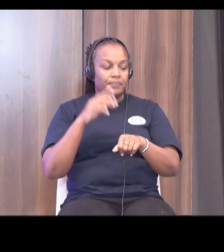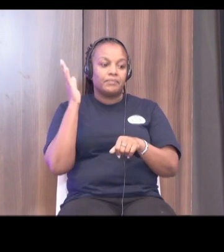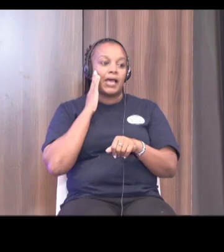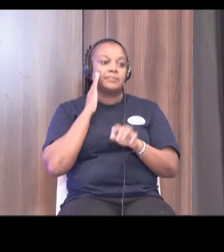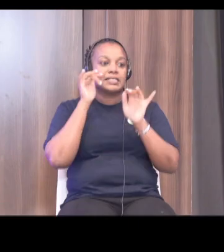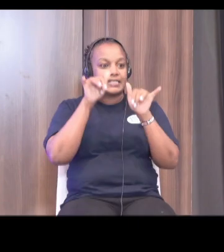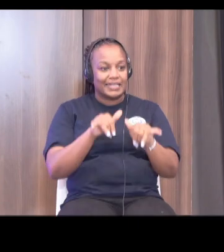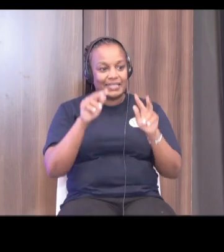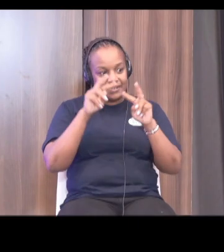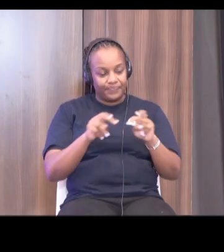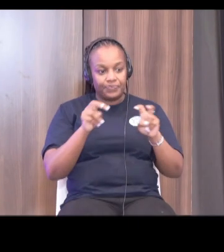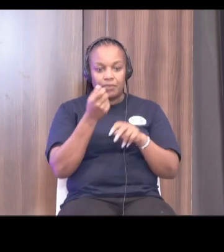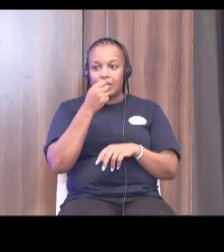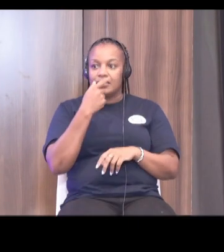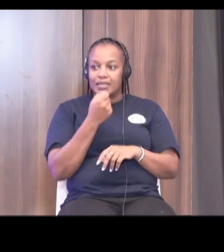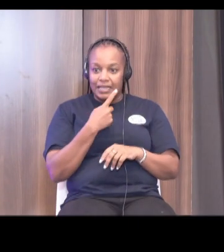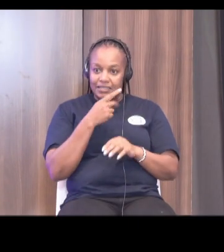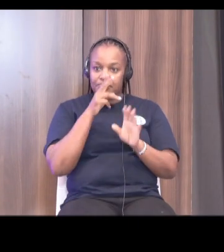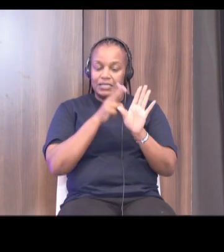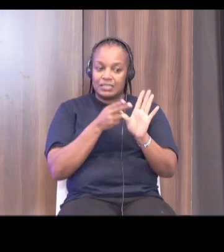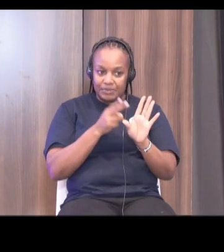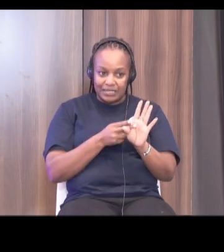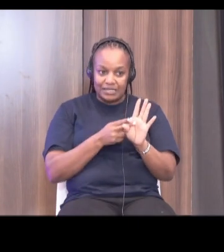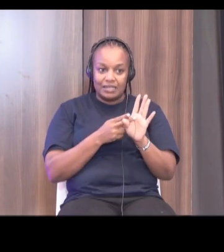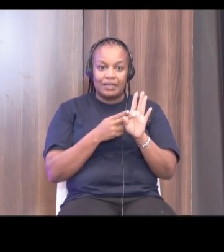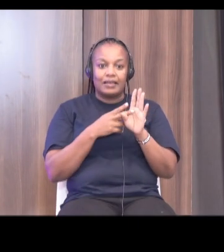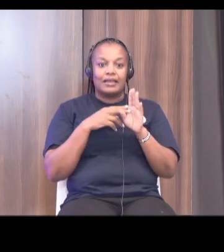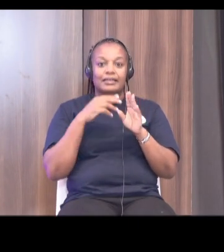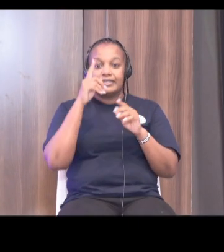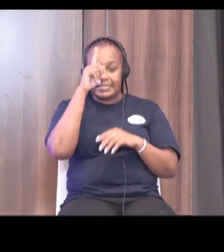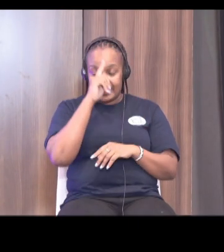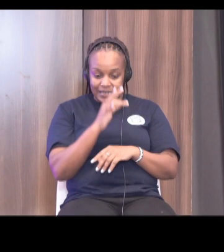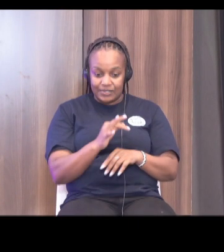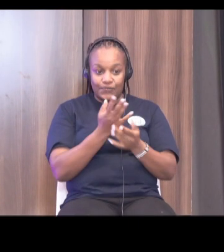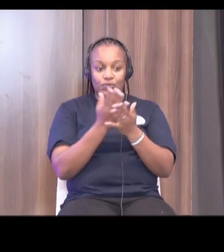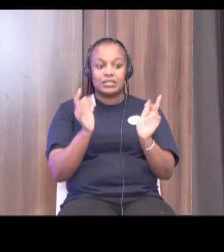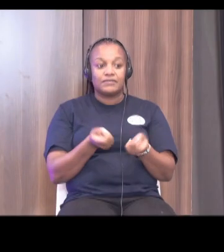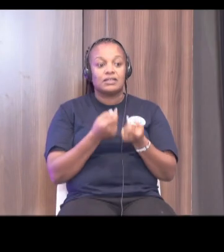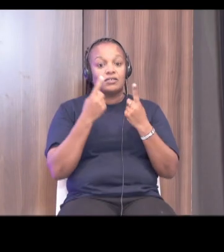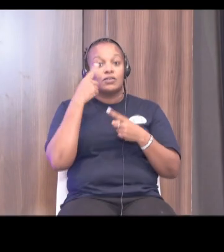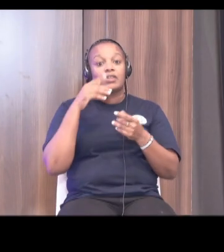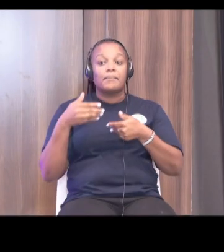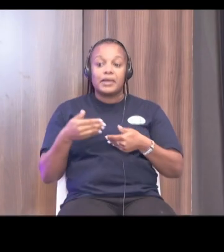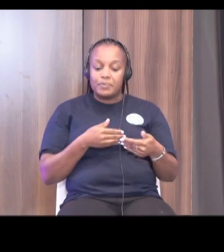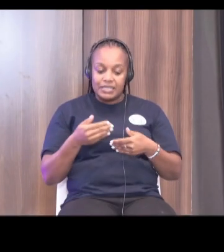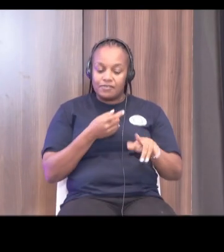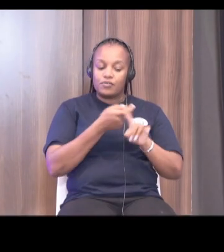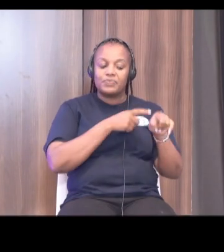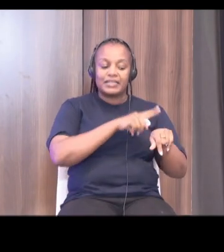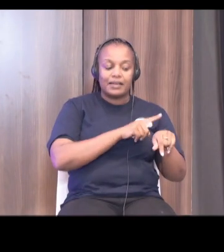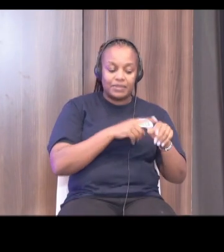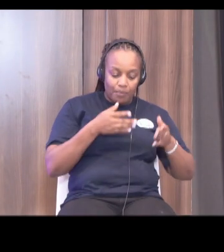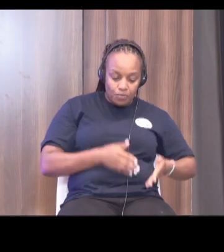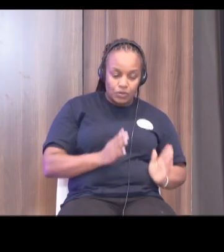study, medically attended adverse events and serious adverse events. For the babies, from the moment they're